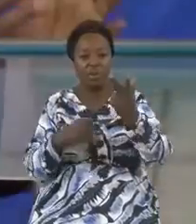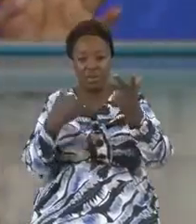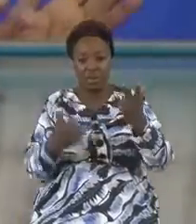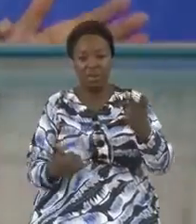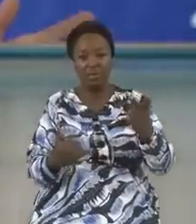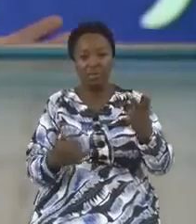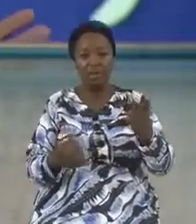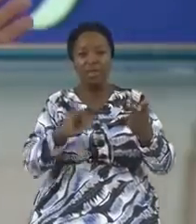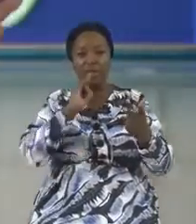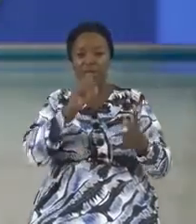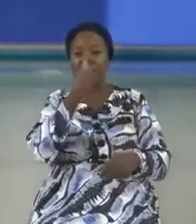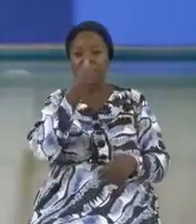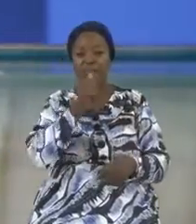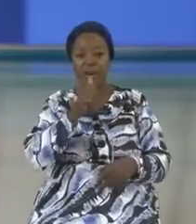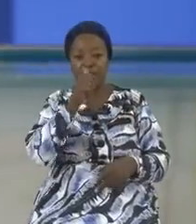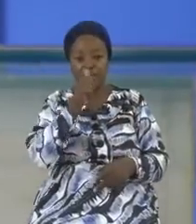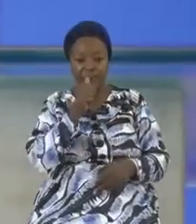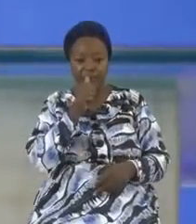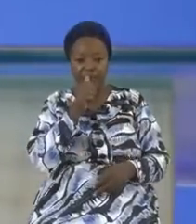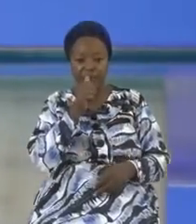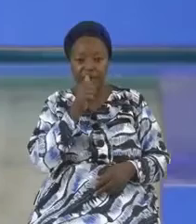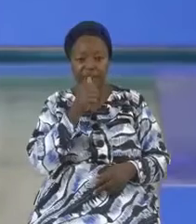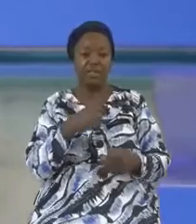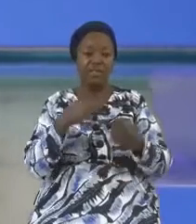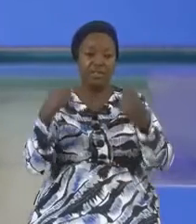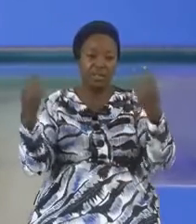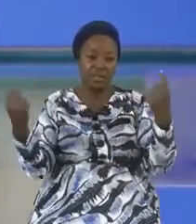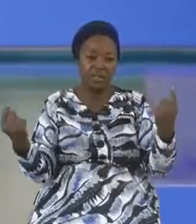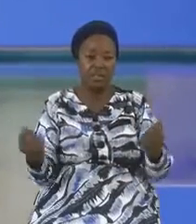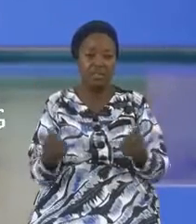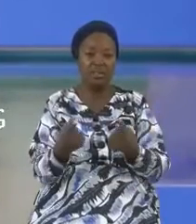is private sin.